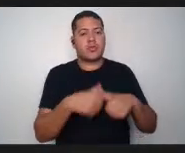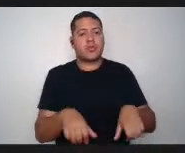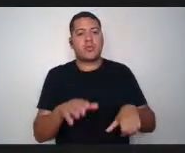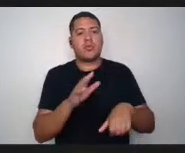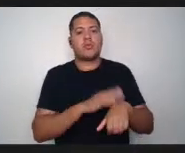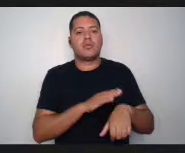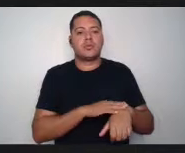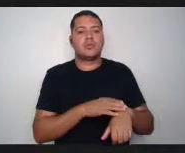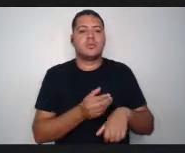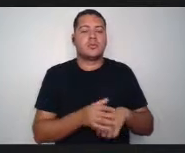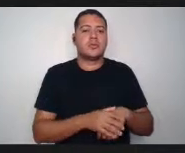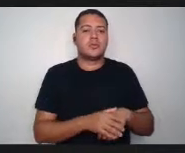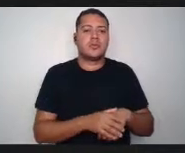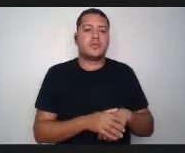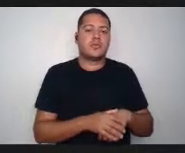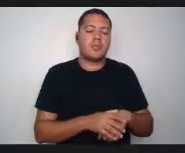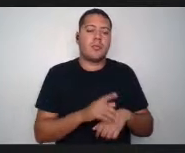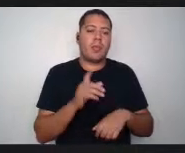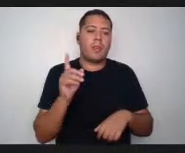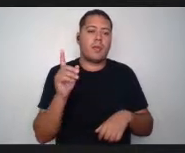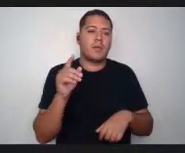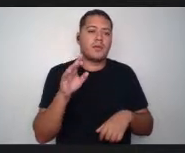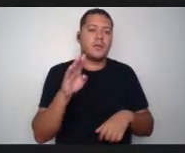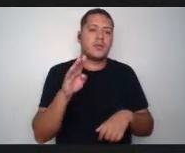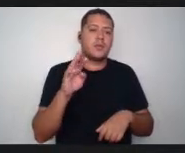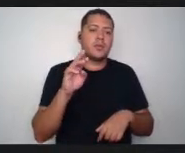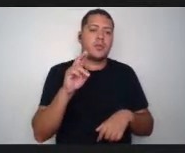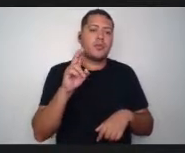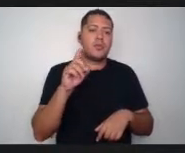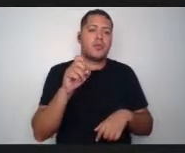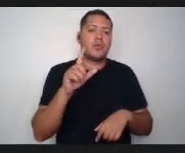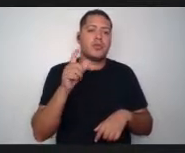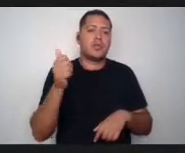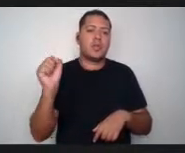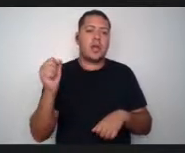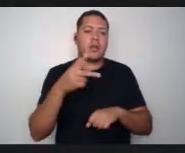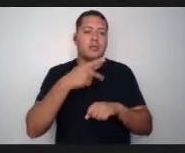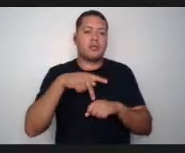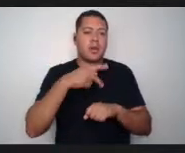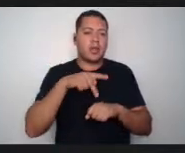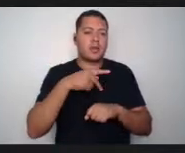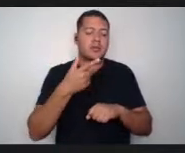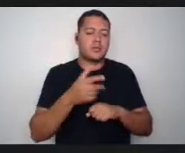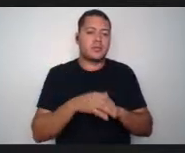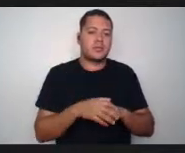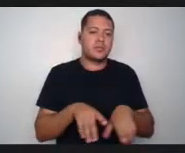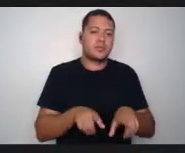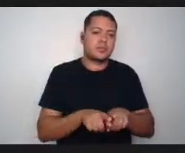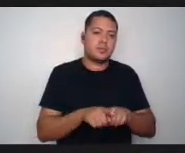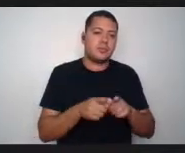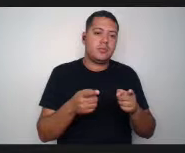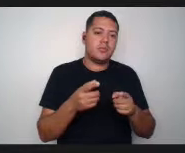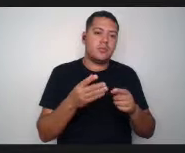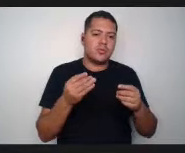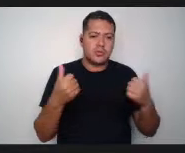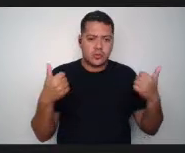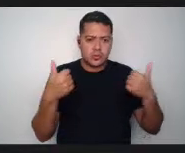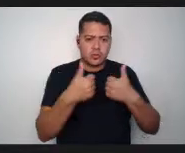And I was also in Brussels in the A2E,